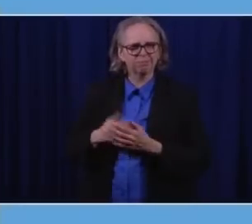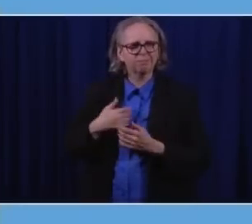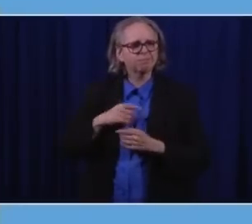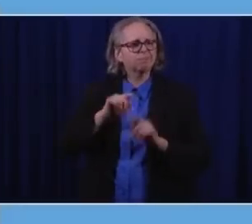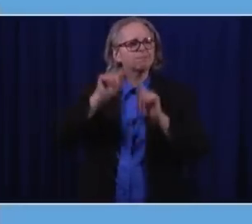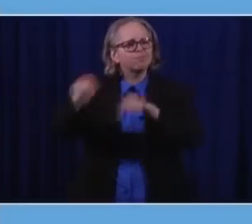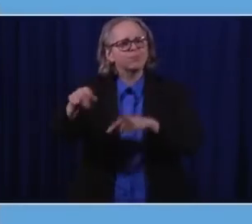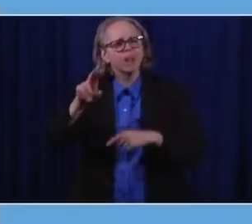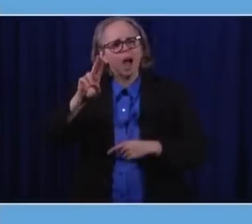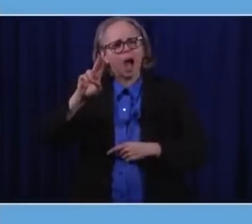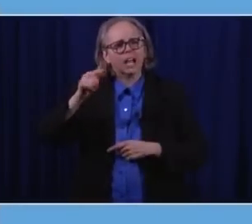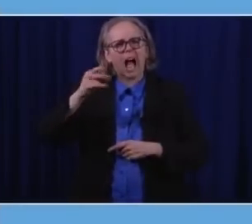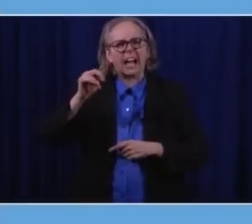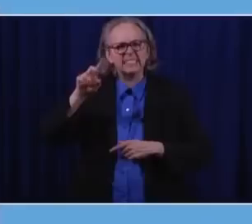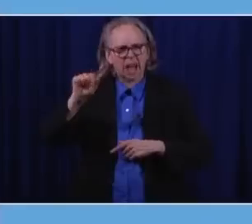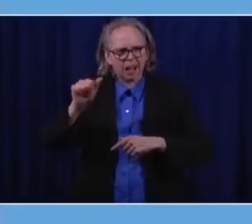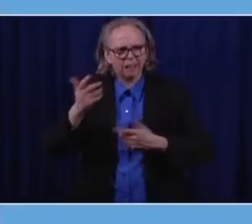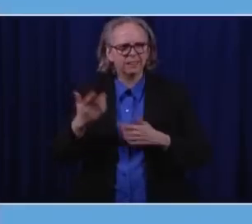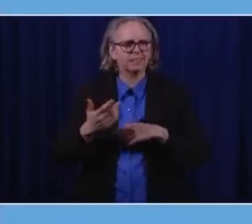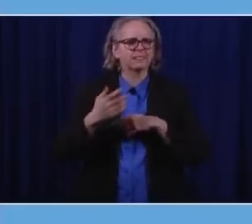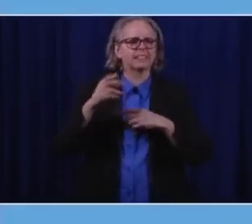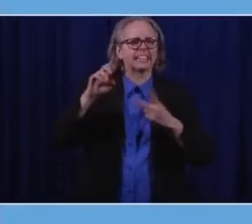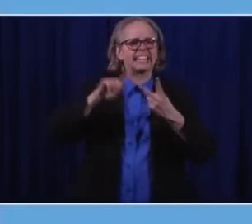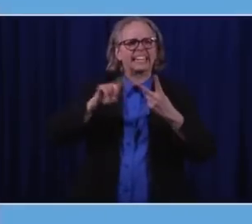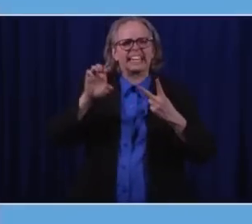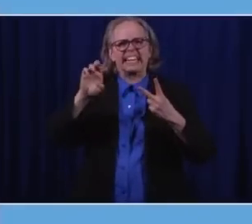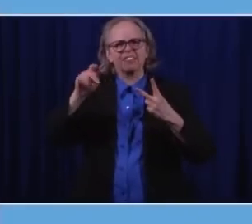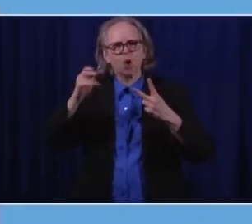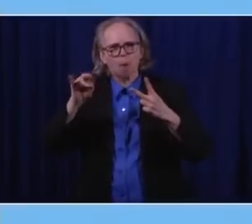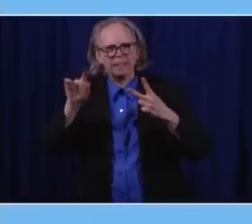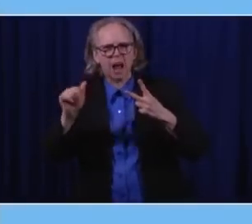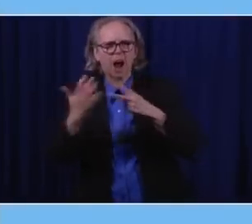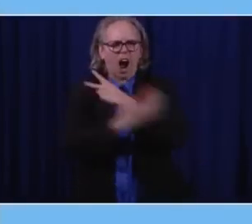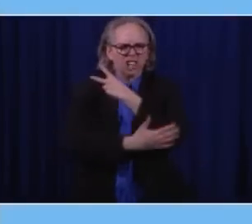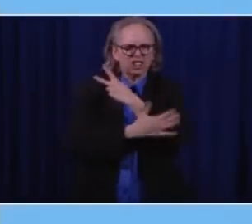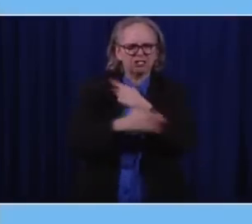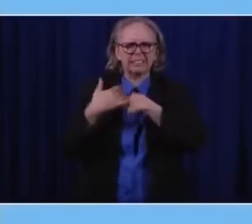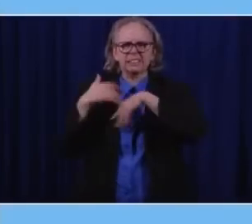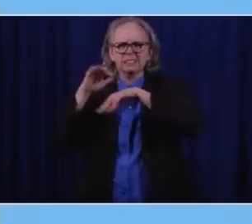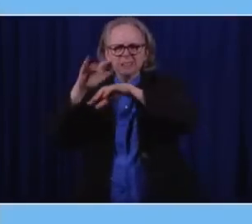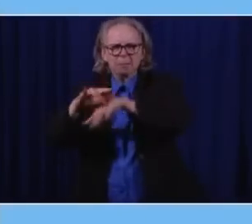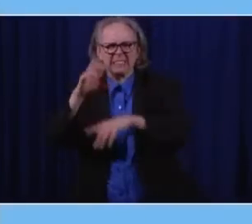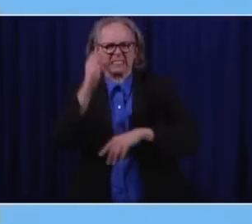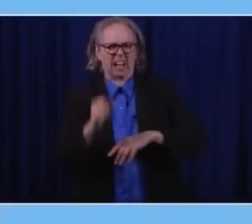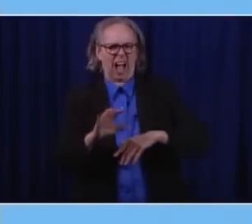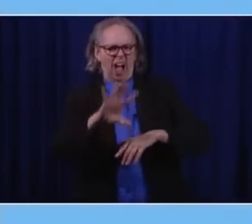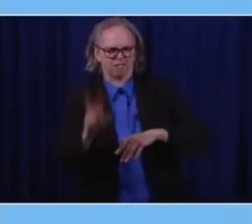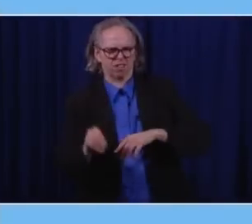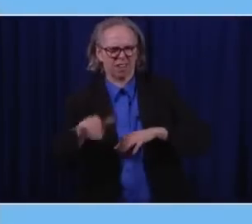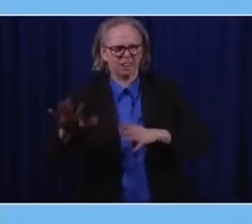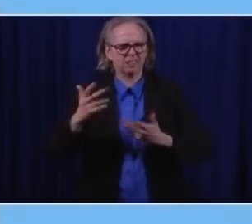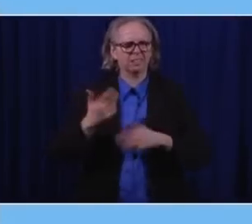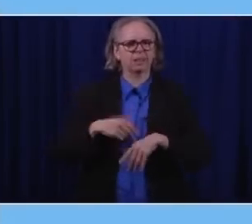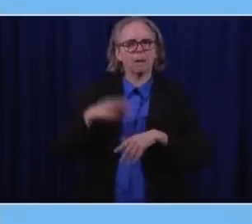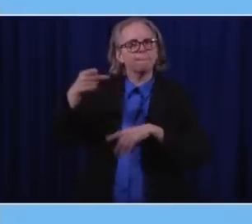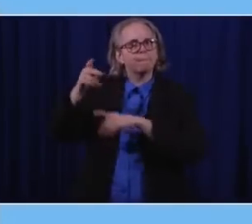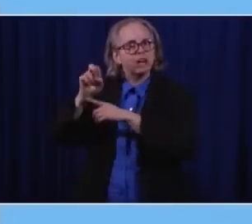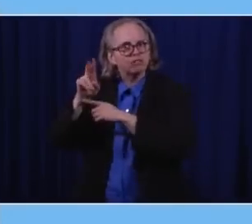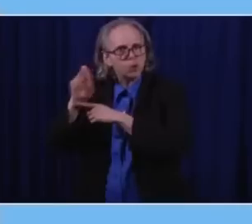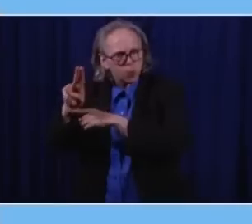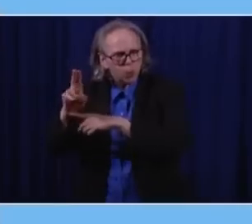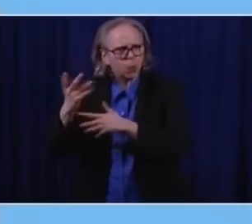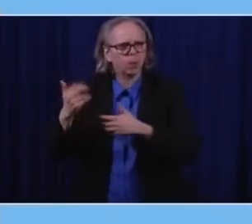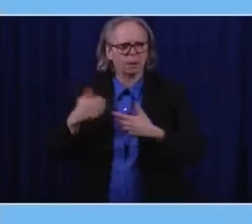that up with Honduras or Guatemala, absolutely Peru, maybe even Papua New Guinea. But due to the pandemic,